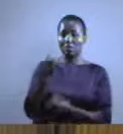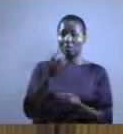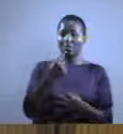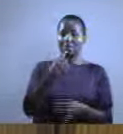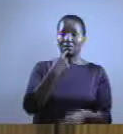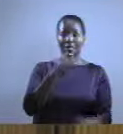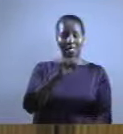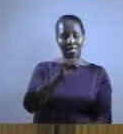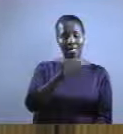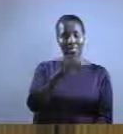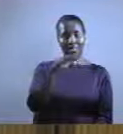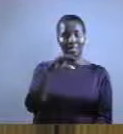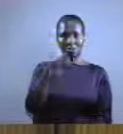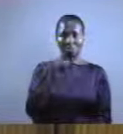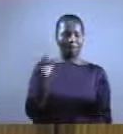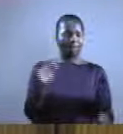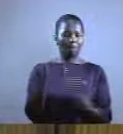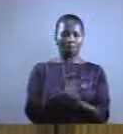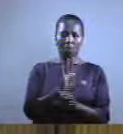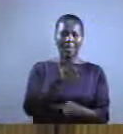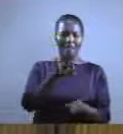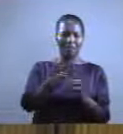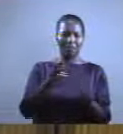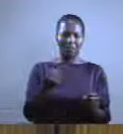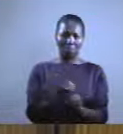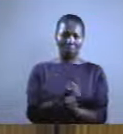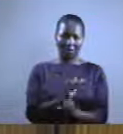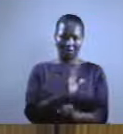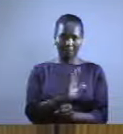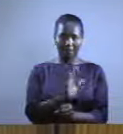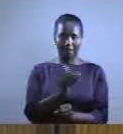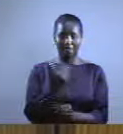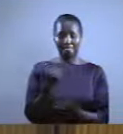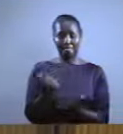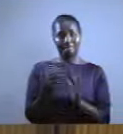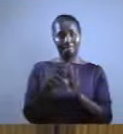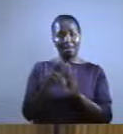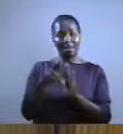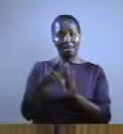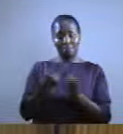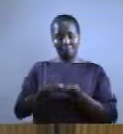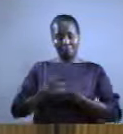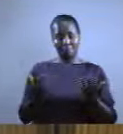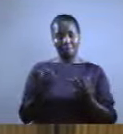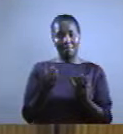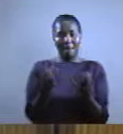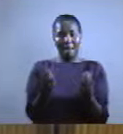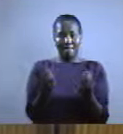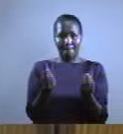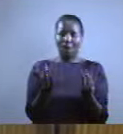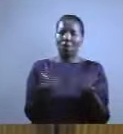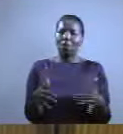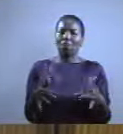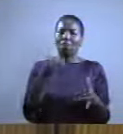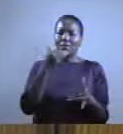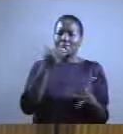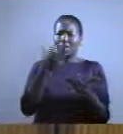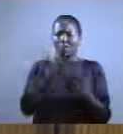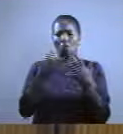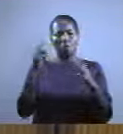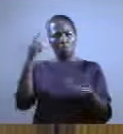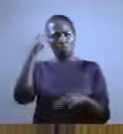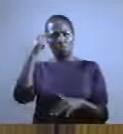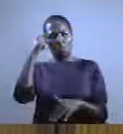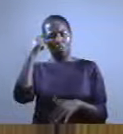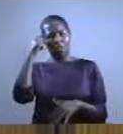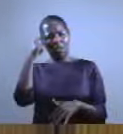of the seats available in the council. The results of these elections have unequivocally demystified the myth